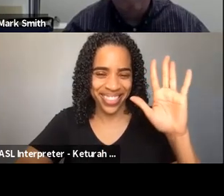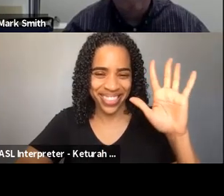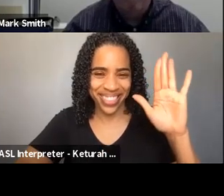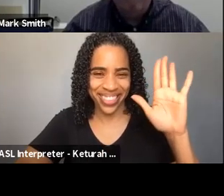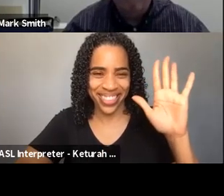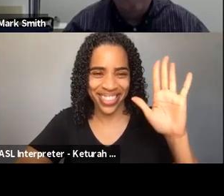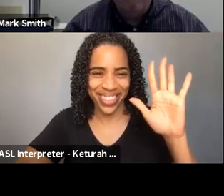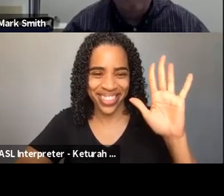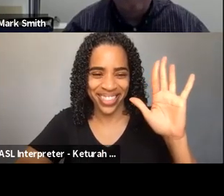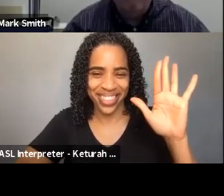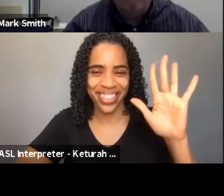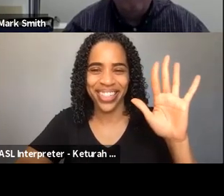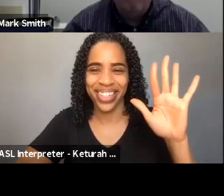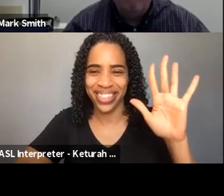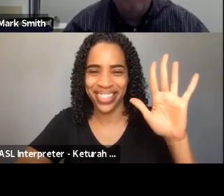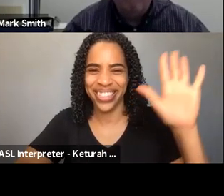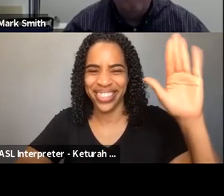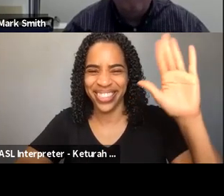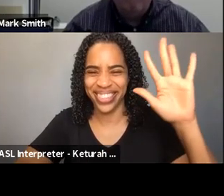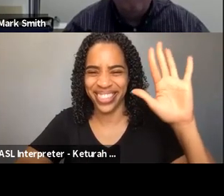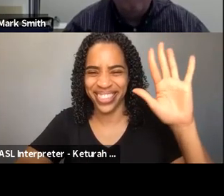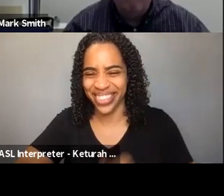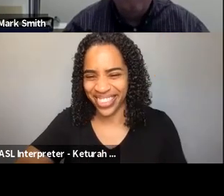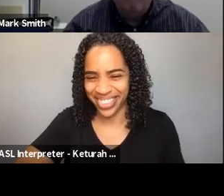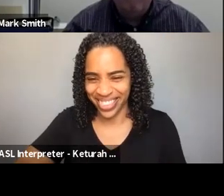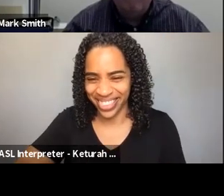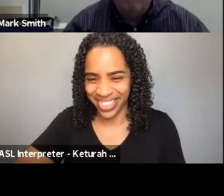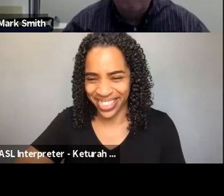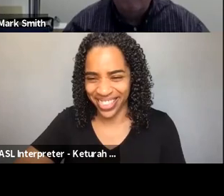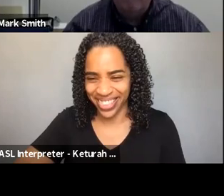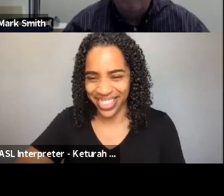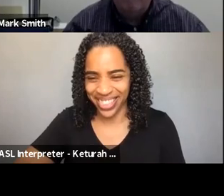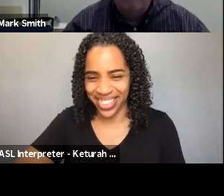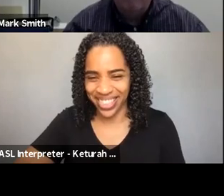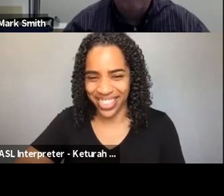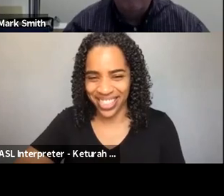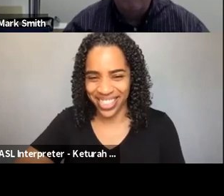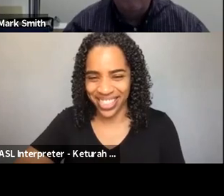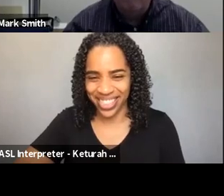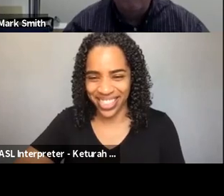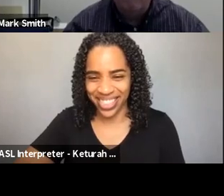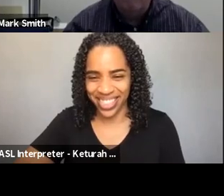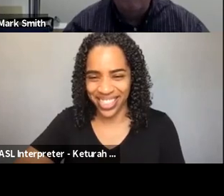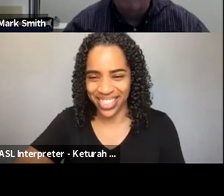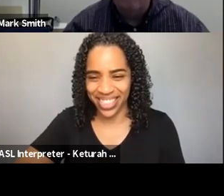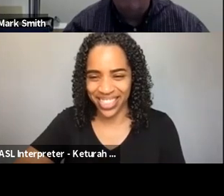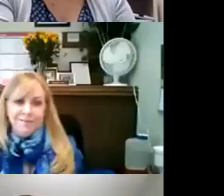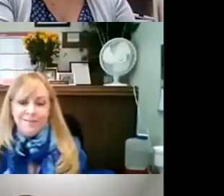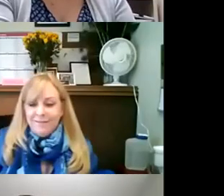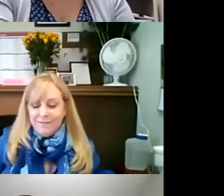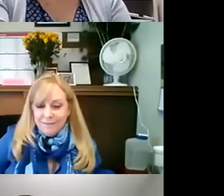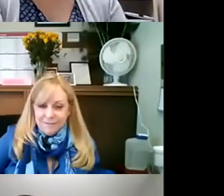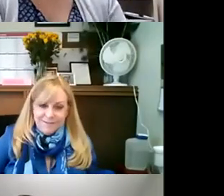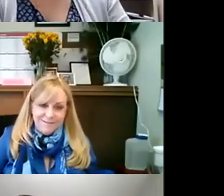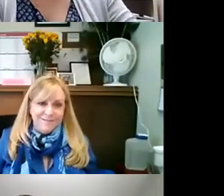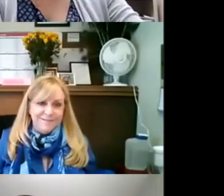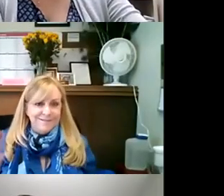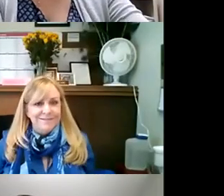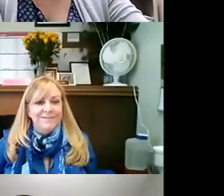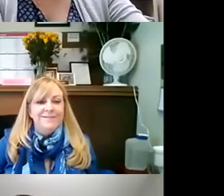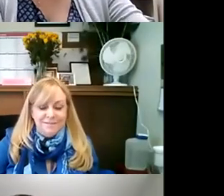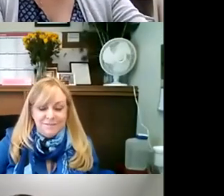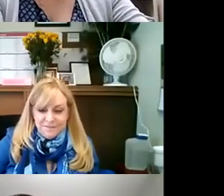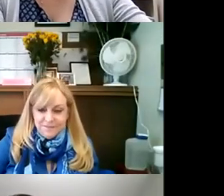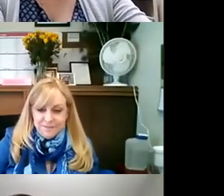did great. Thank you. I even watched the captioning. It was very Bye. cool. Happy Easter, everyone. Oh, yeah. Yeah.